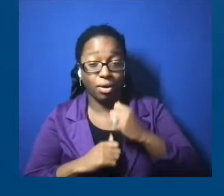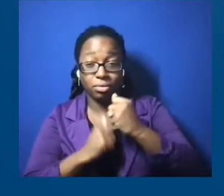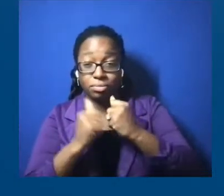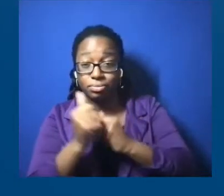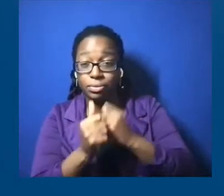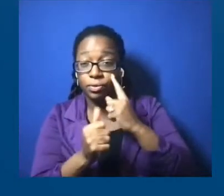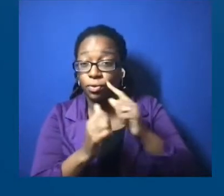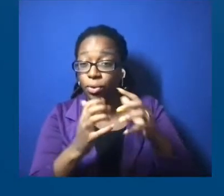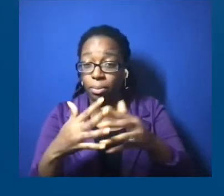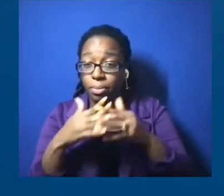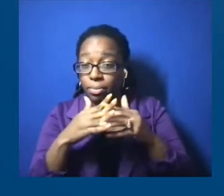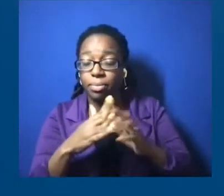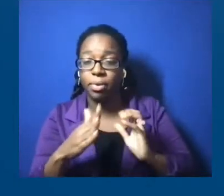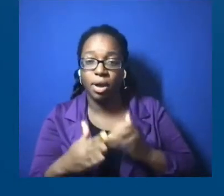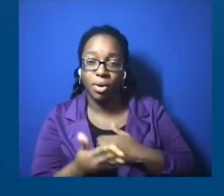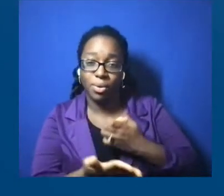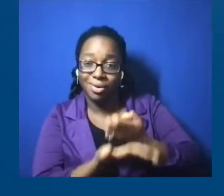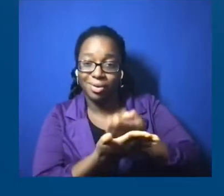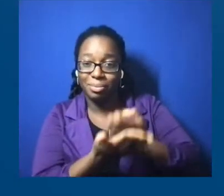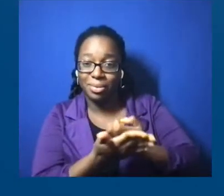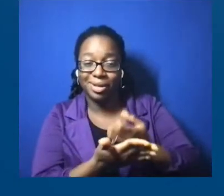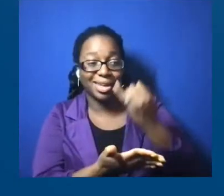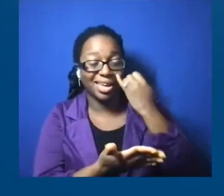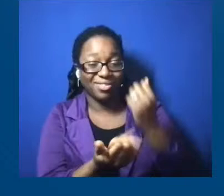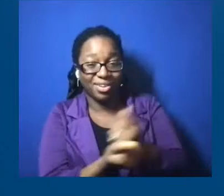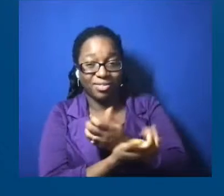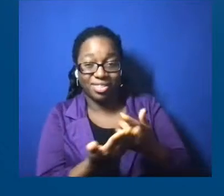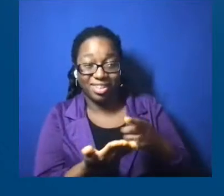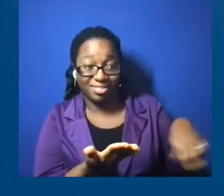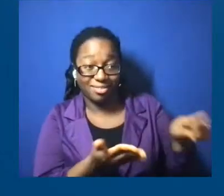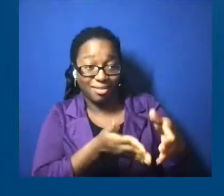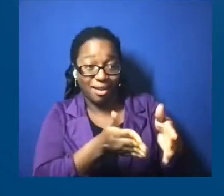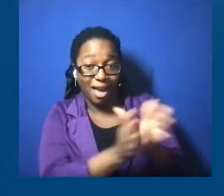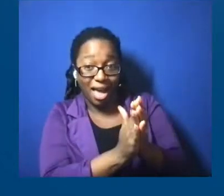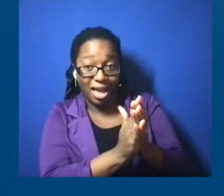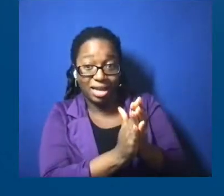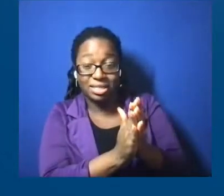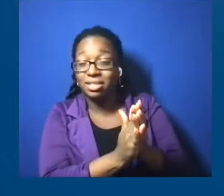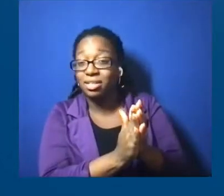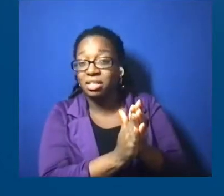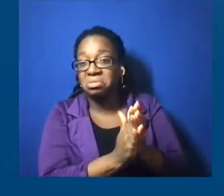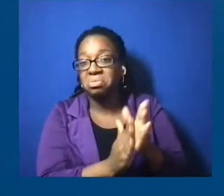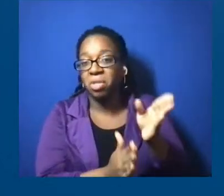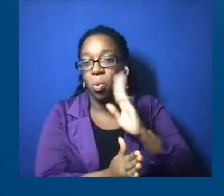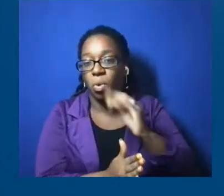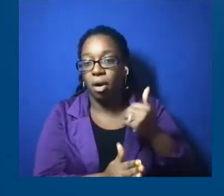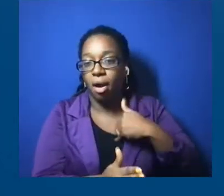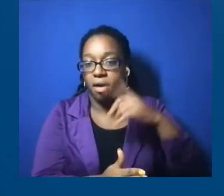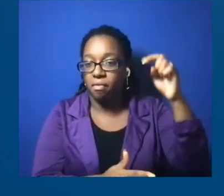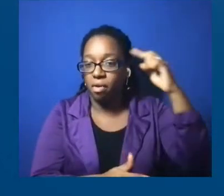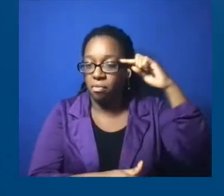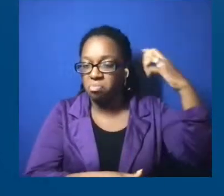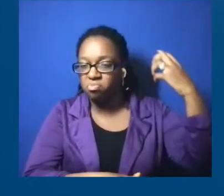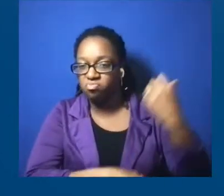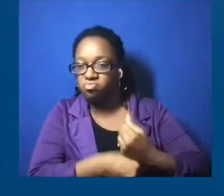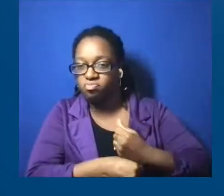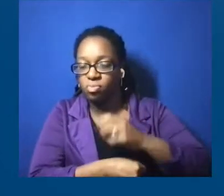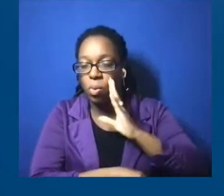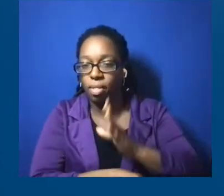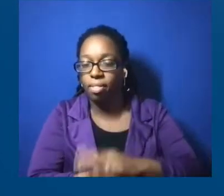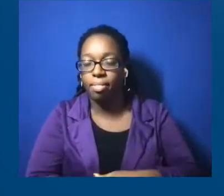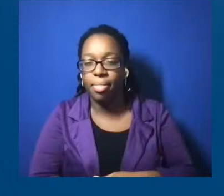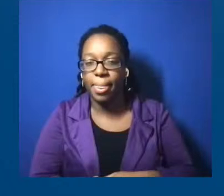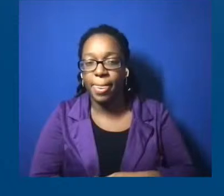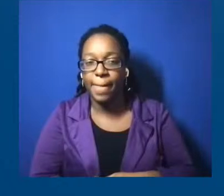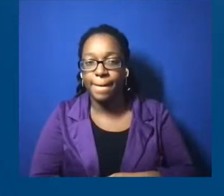economy, that if we don't meet their demands, they're going to shut the place down. And then they talk